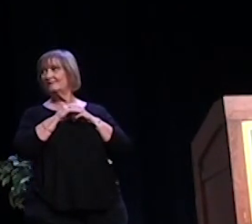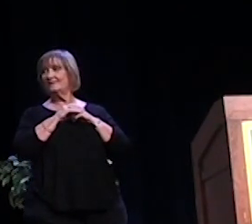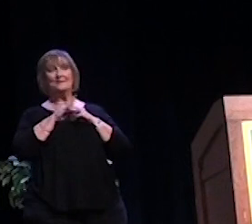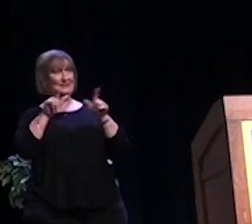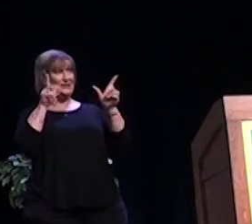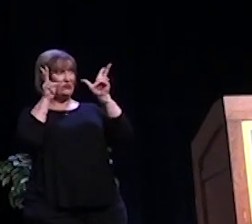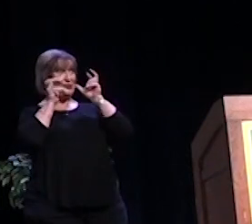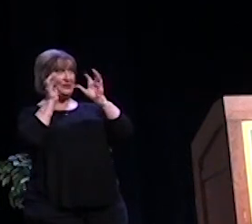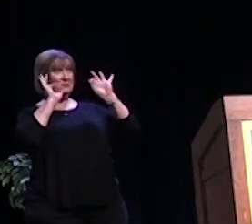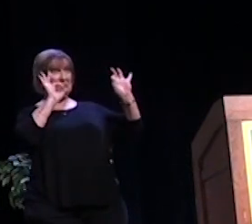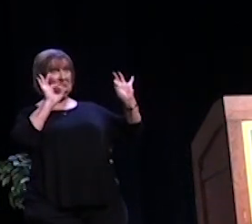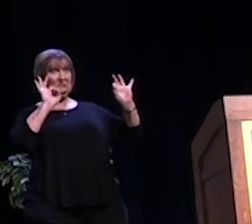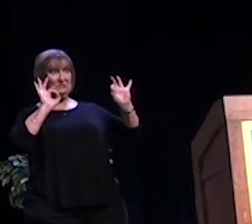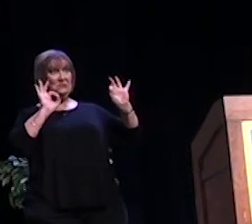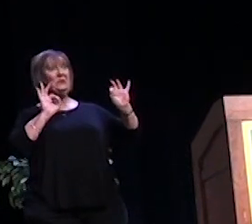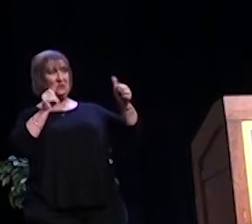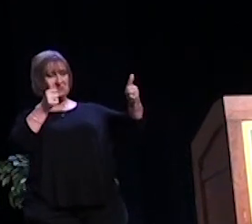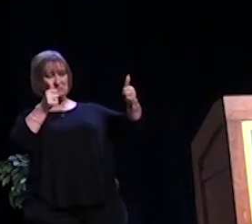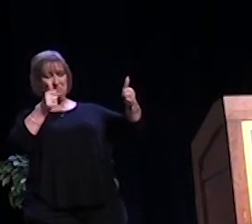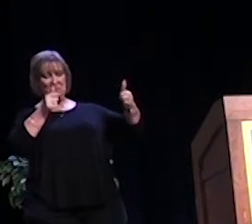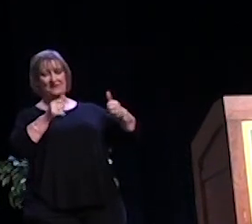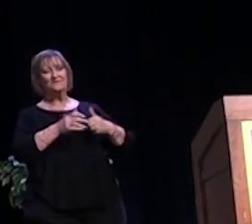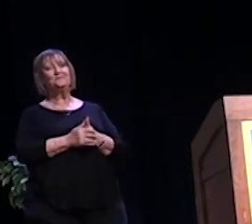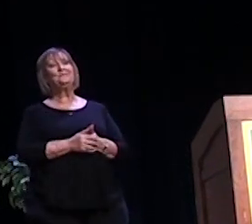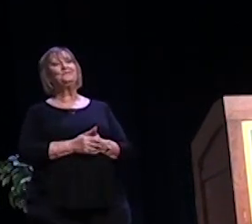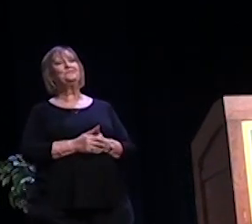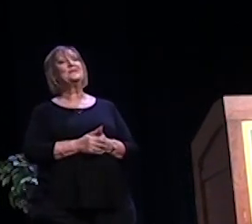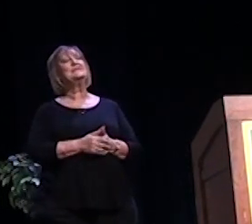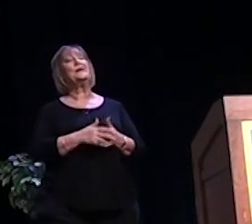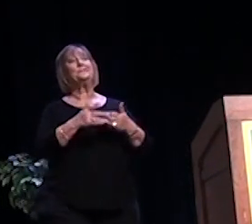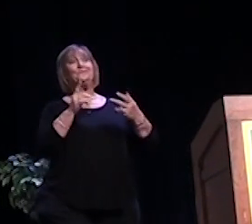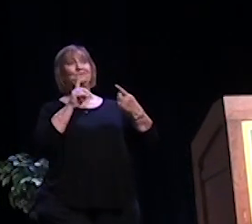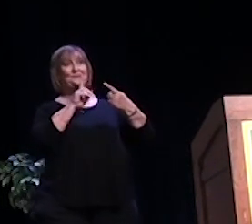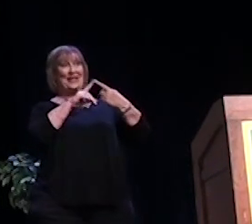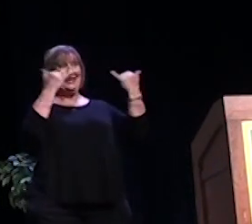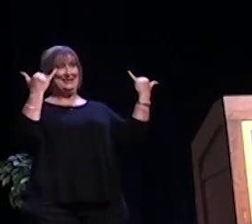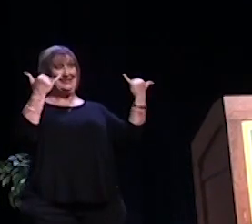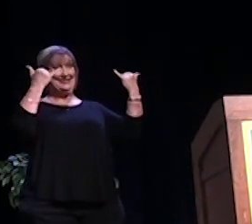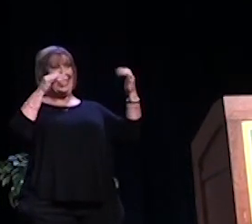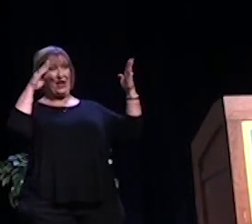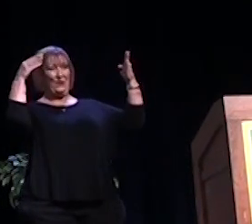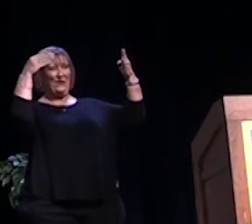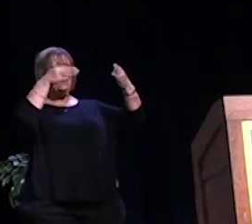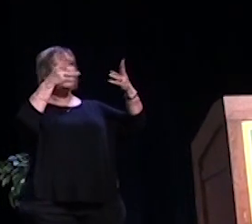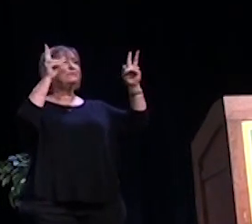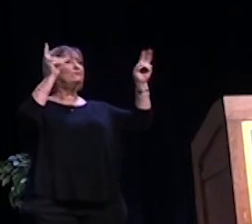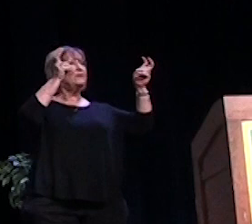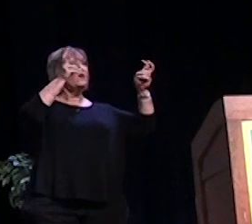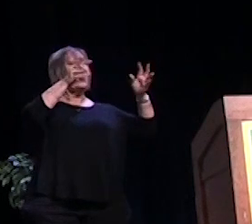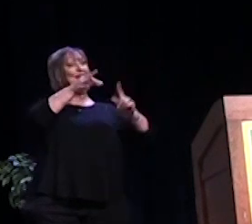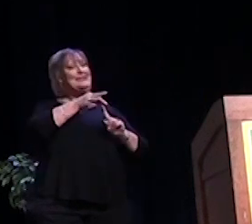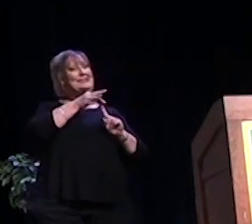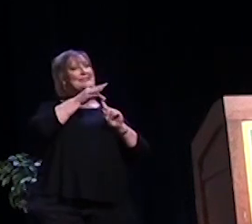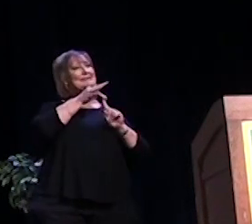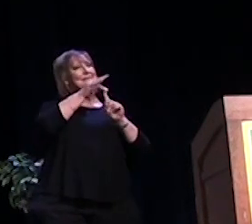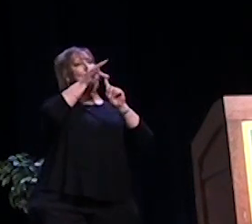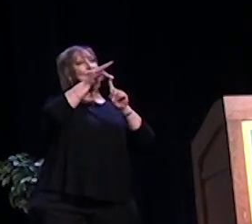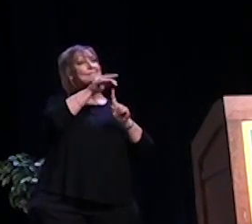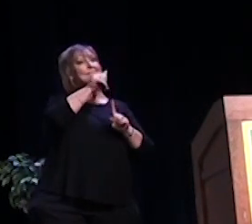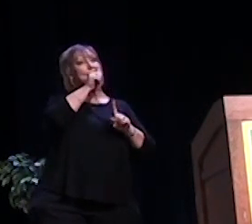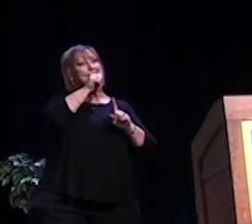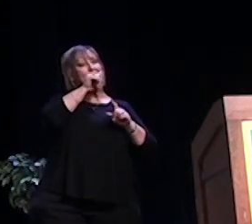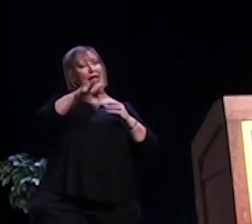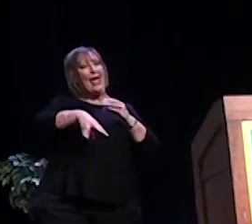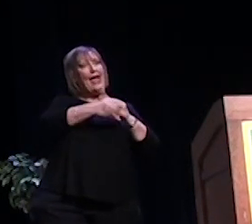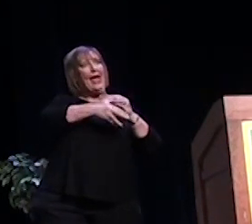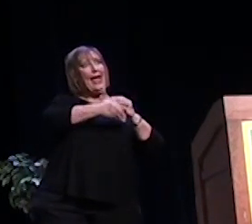Everybody hear me okay? All right, great. So again, we're really focused on that secret sauce. And that is what goes beyond